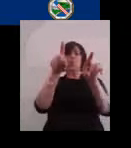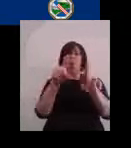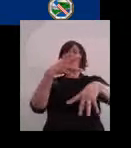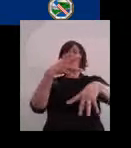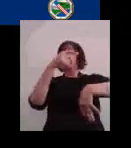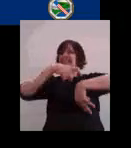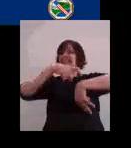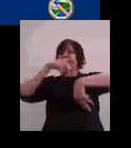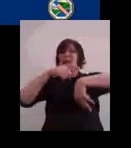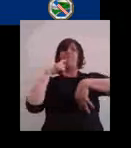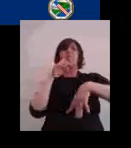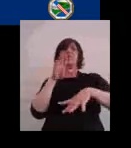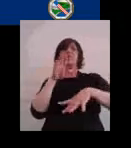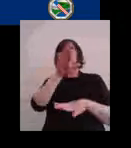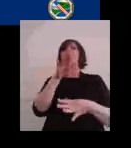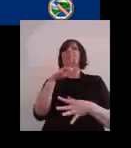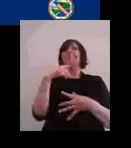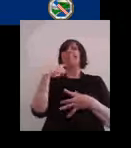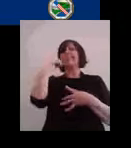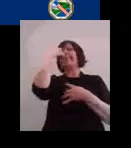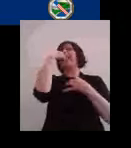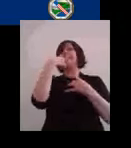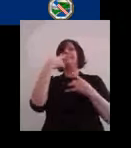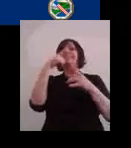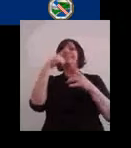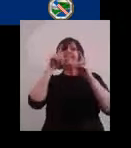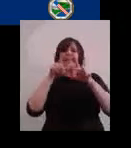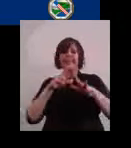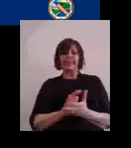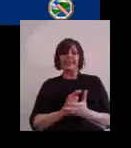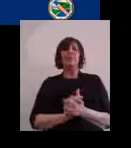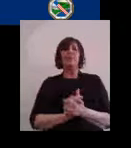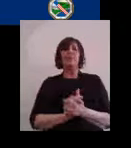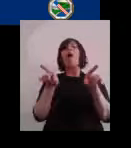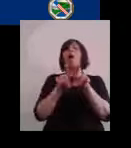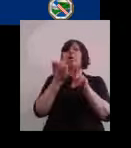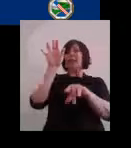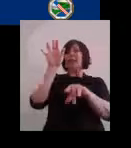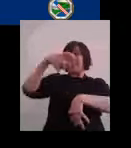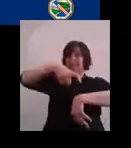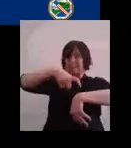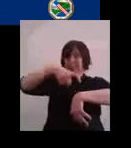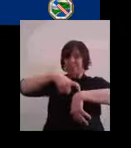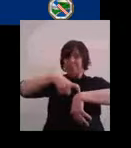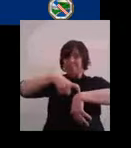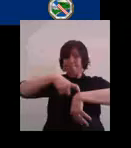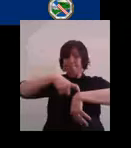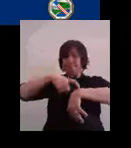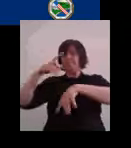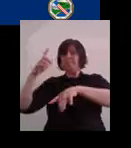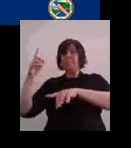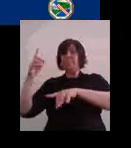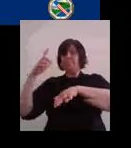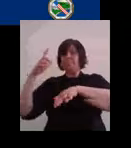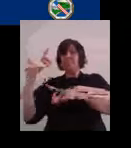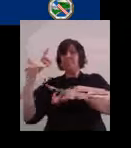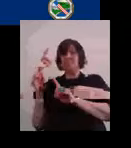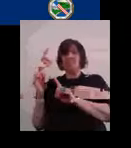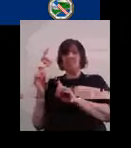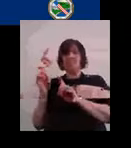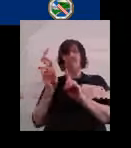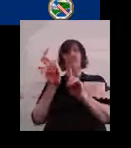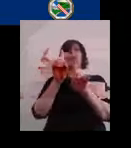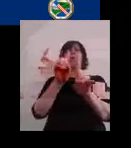specimen collection. And so, and then also at that time when they are, they're given their specimen is collected,